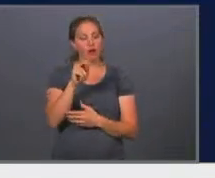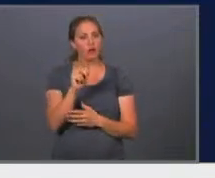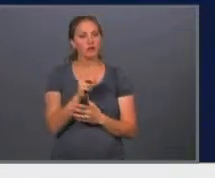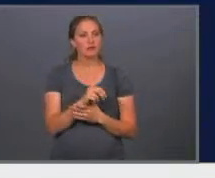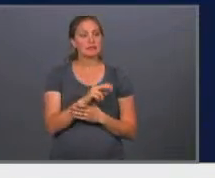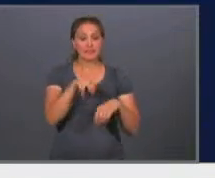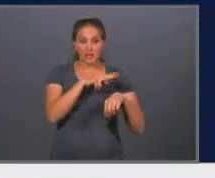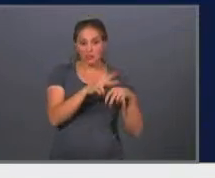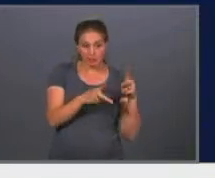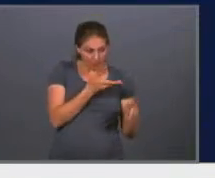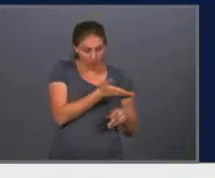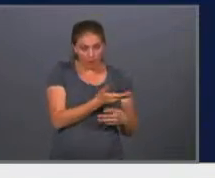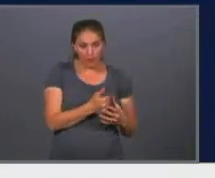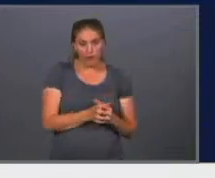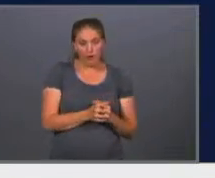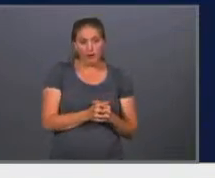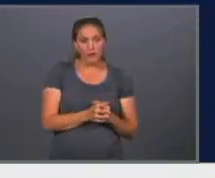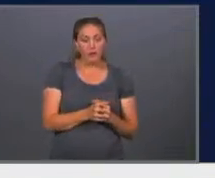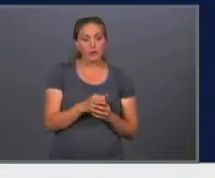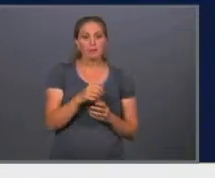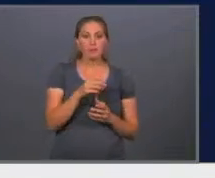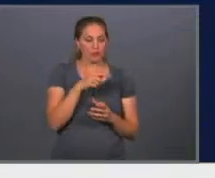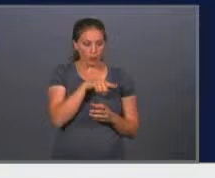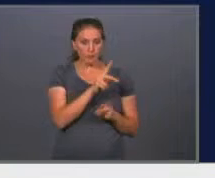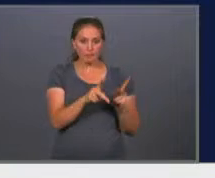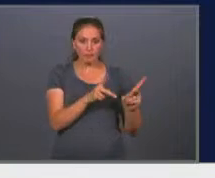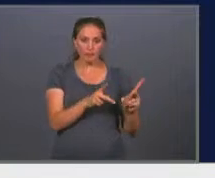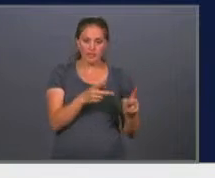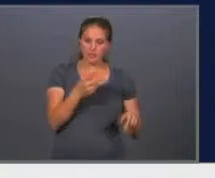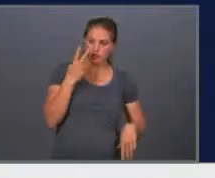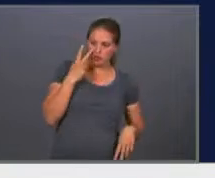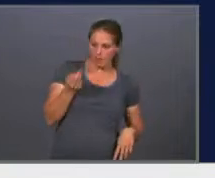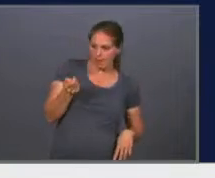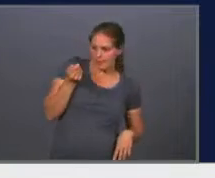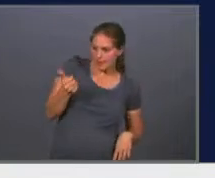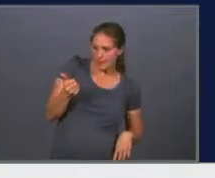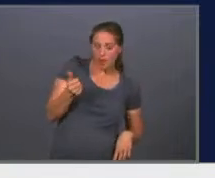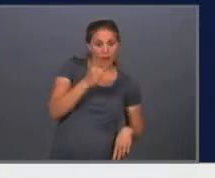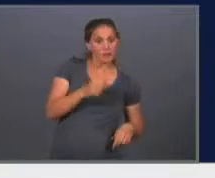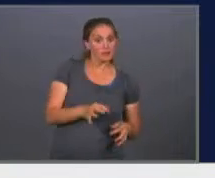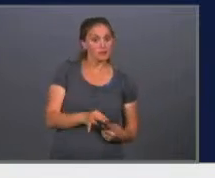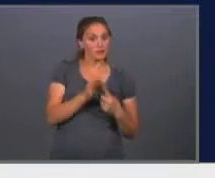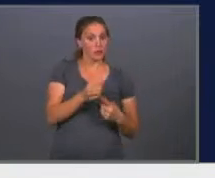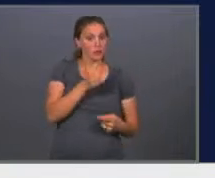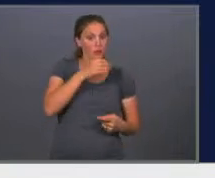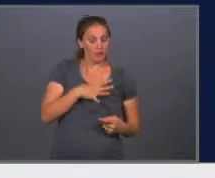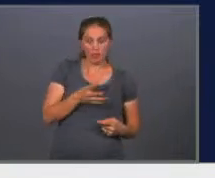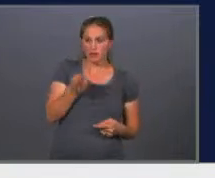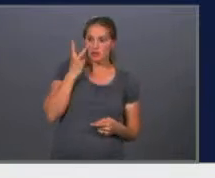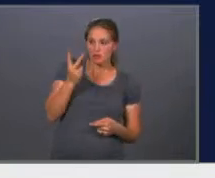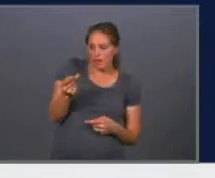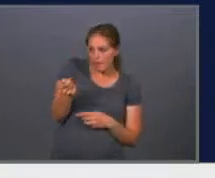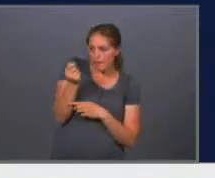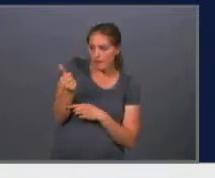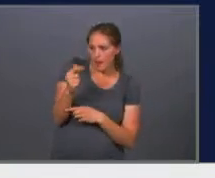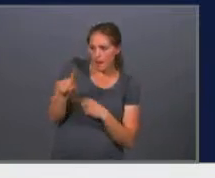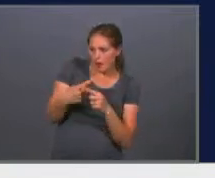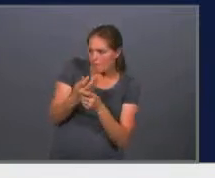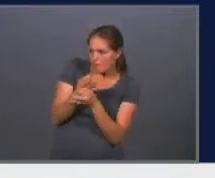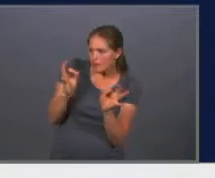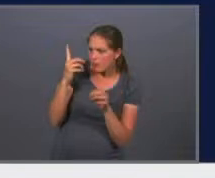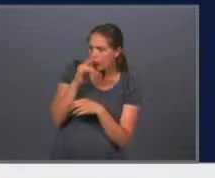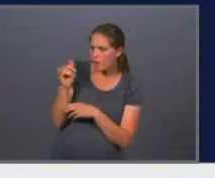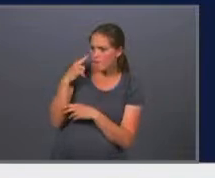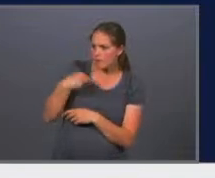nationals, the Persian people, they got a glimpse, and particularly women, they got a glimpse of what freedom could look like to